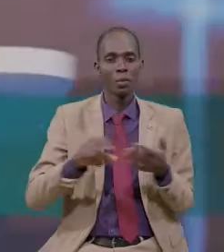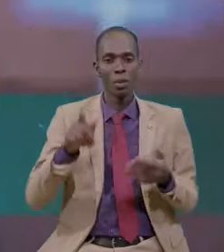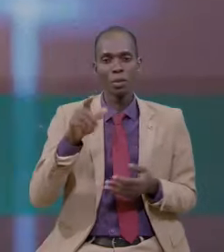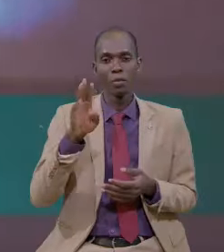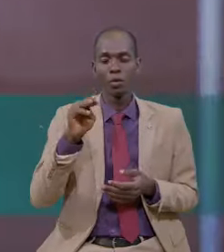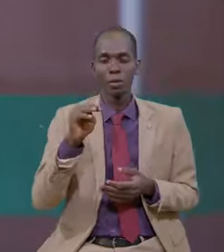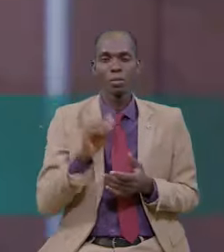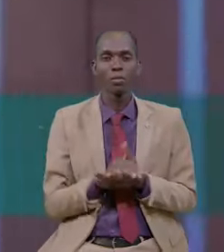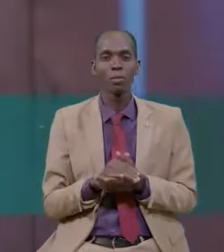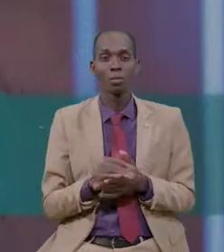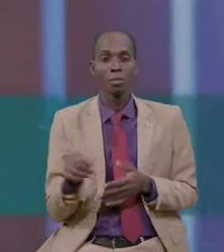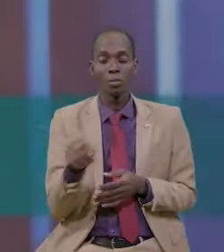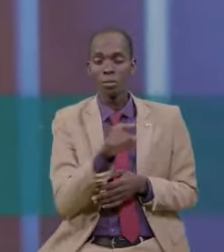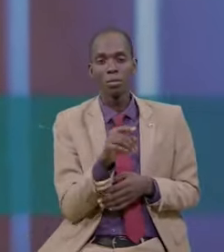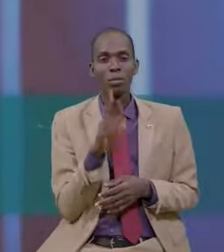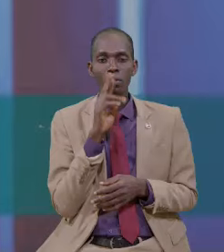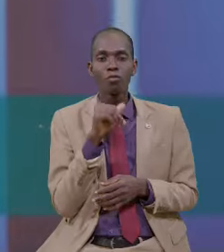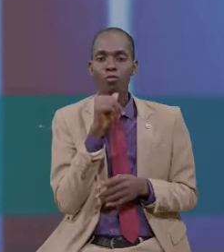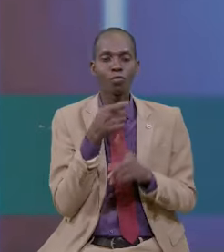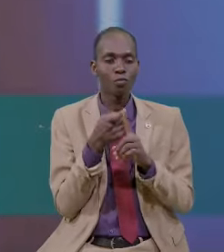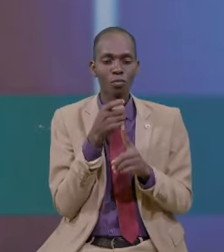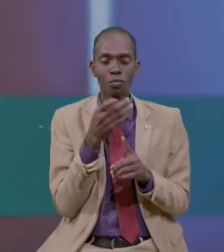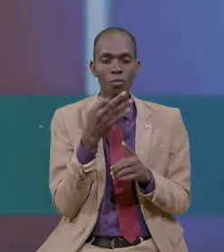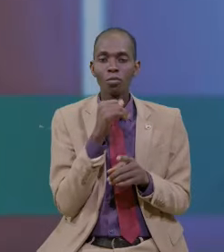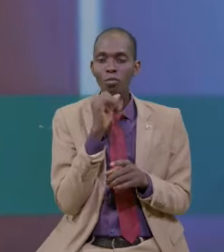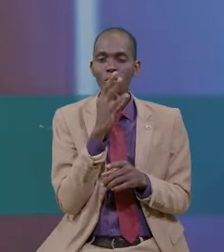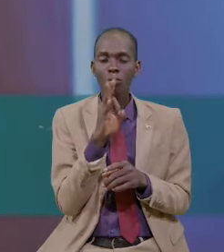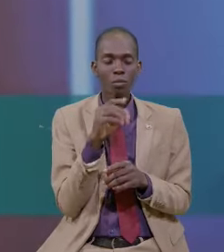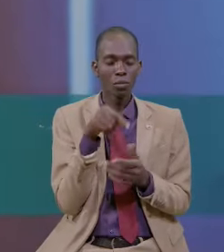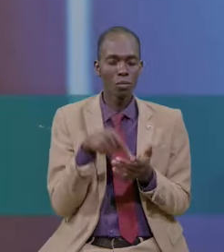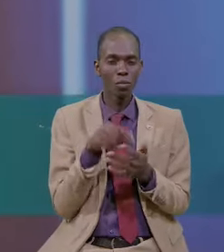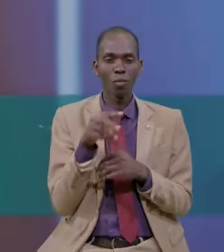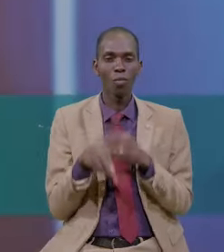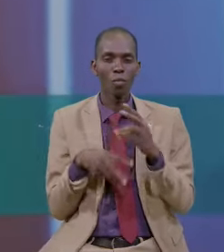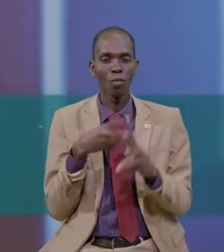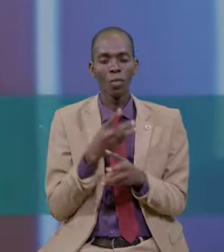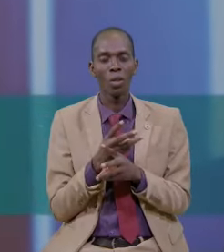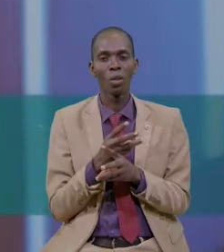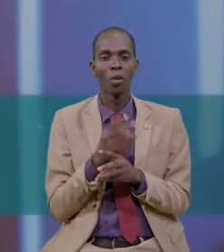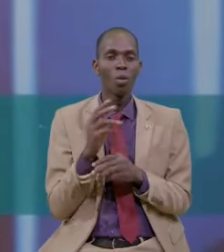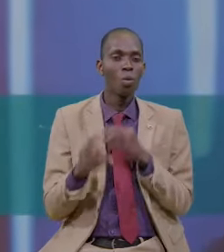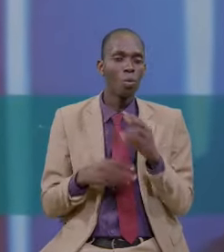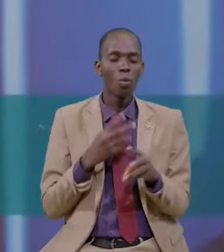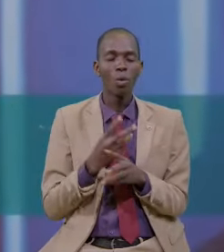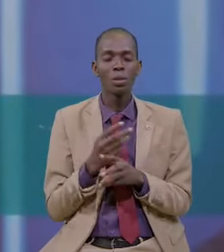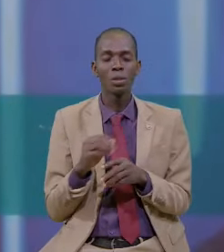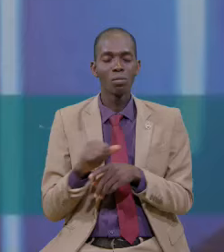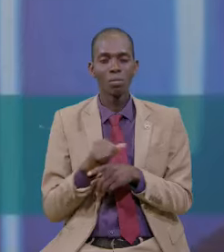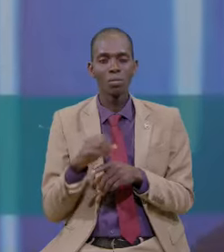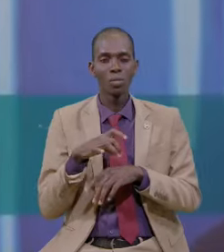they are not of the world, even as I'm not of the world. Worldliness in their